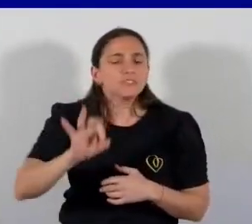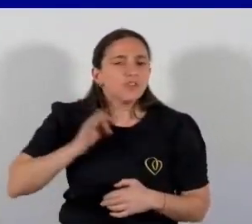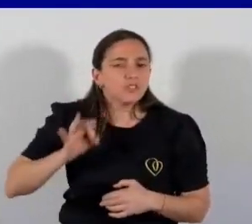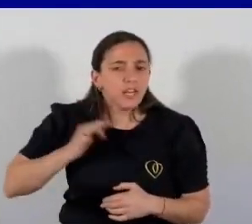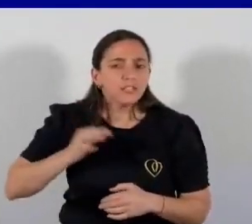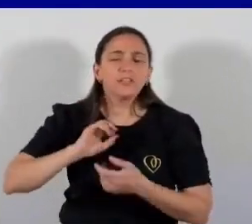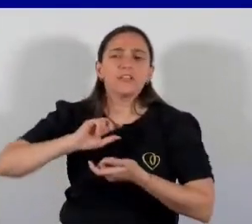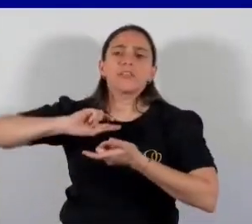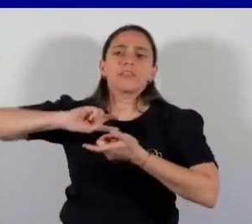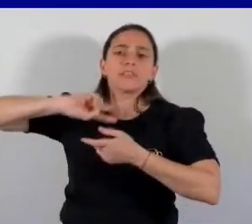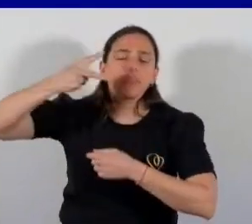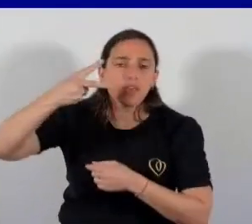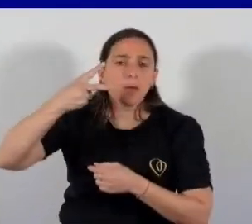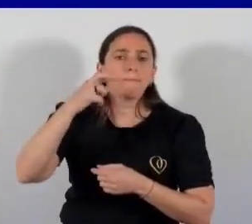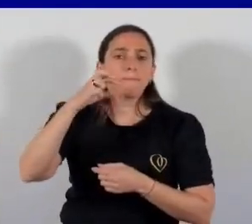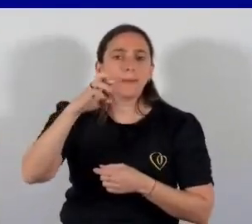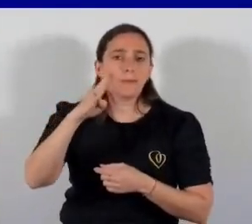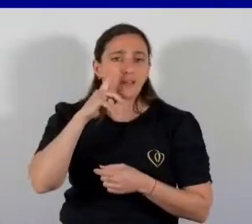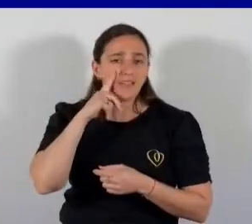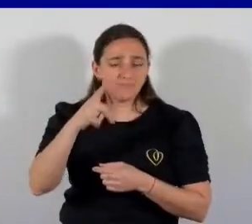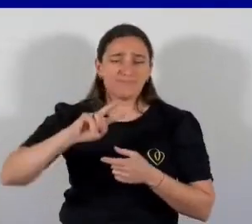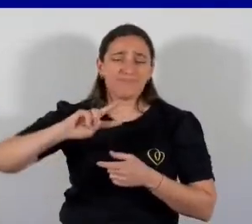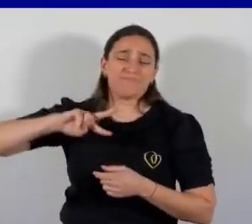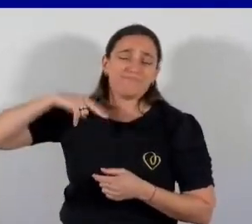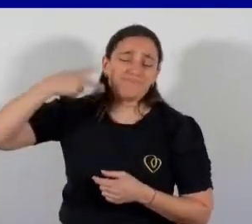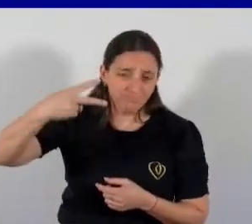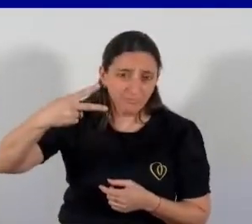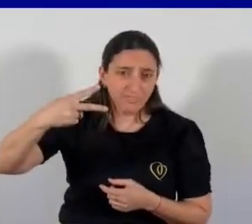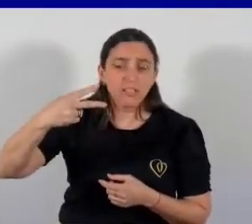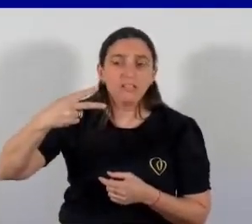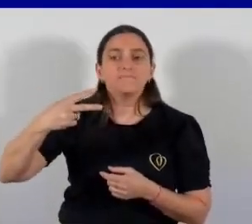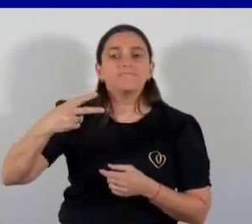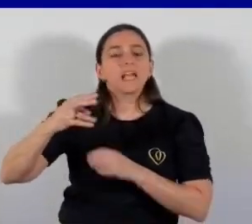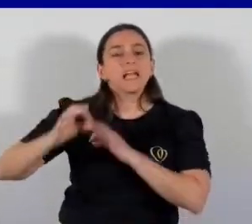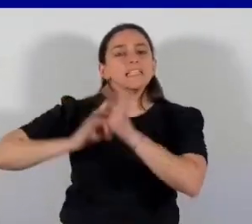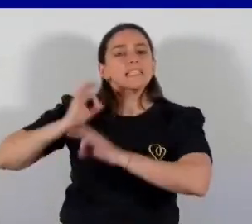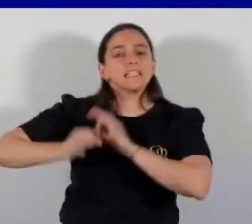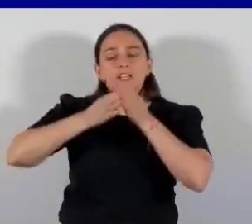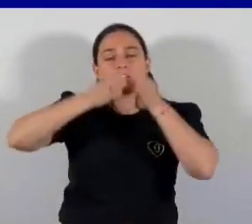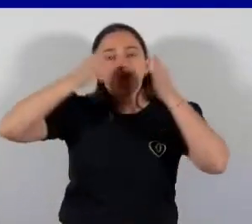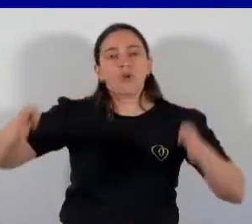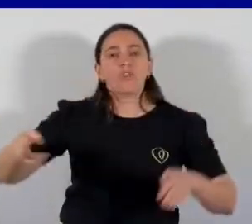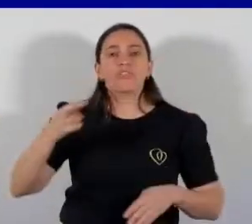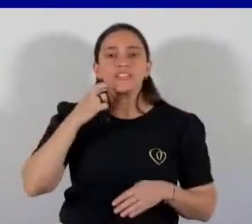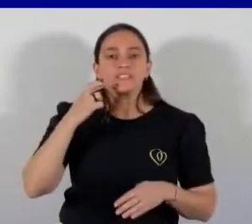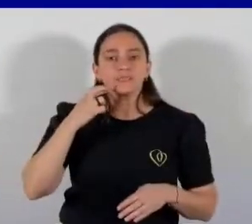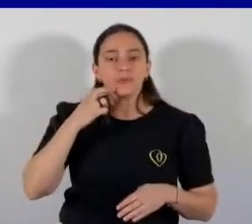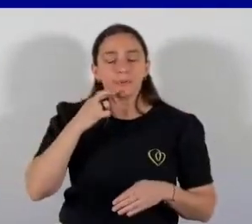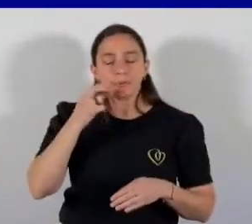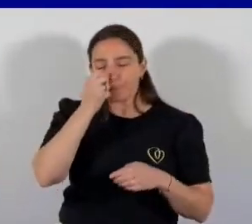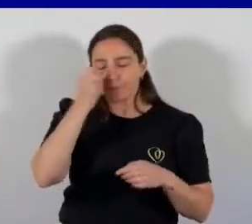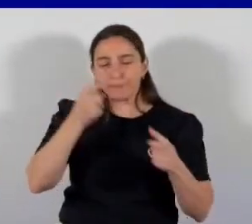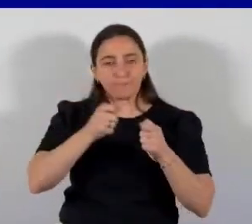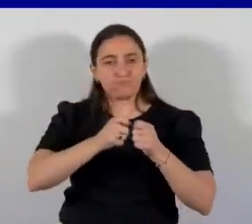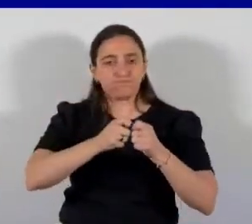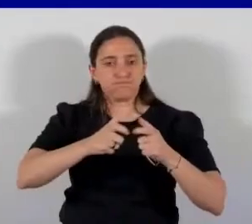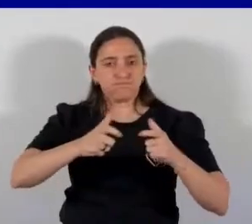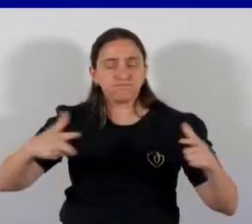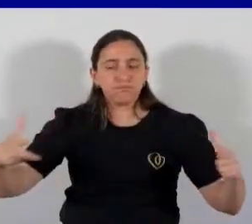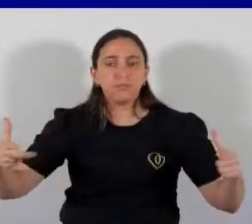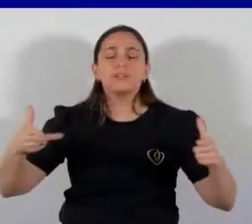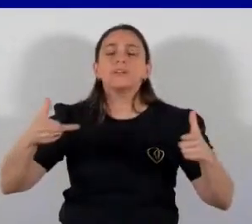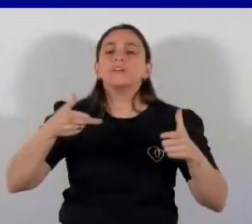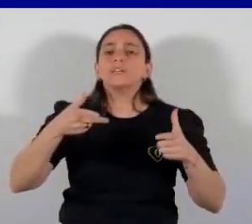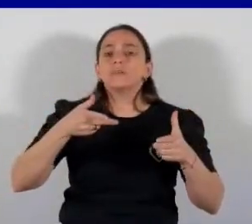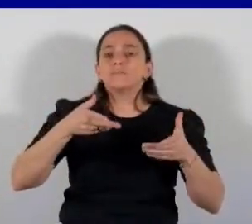3,500 years were needed to be able to double the GDP per capita. siglo XIX aparece una fuerte aceleración Now, in the 19th century, a strong